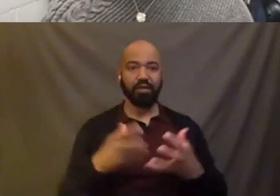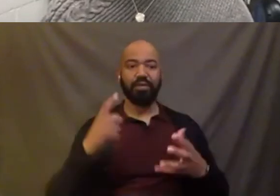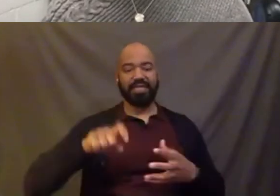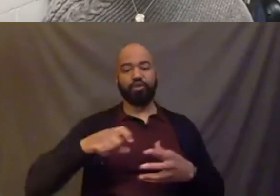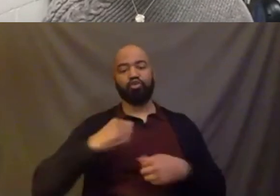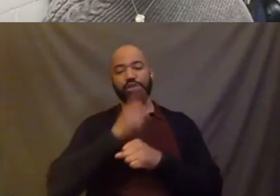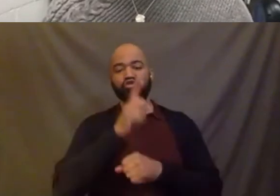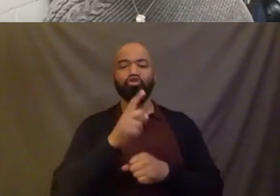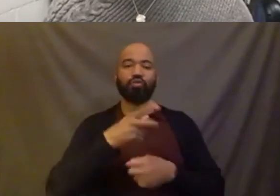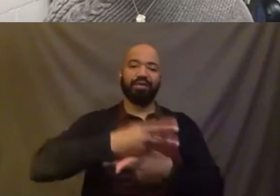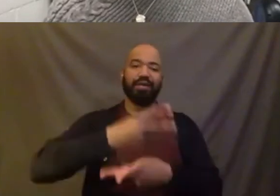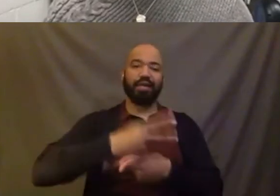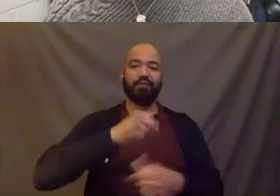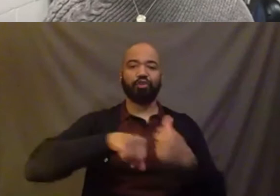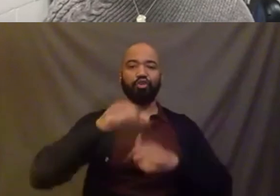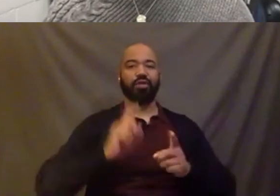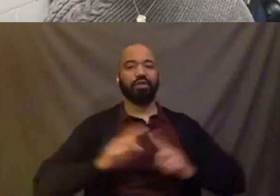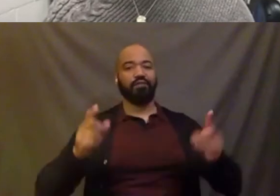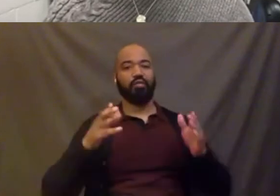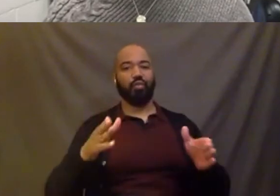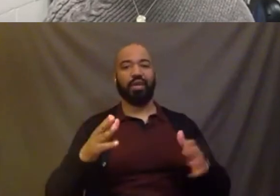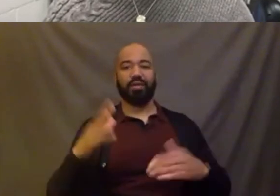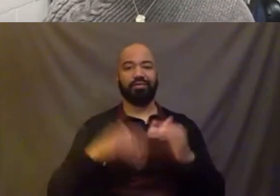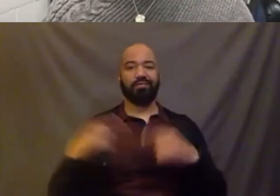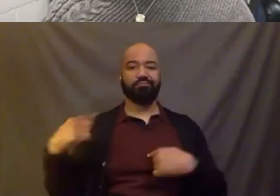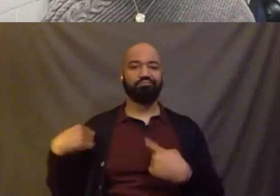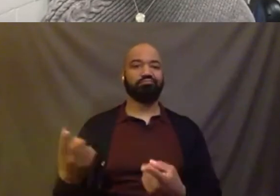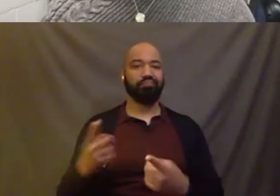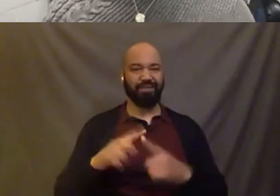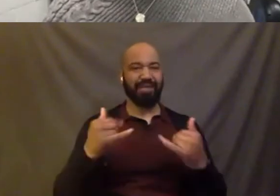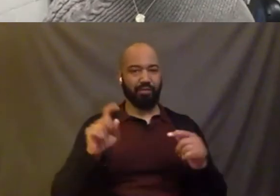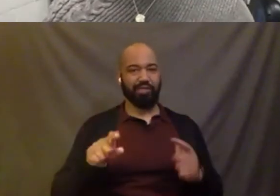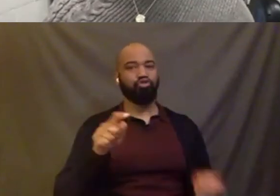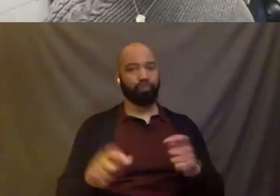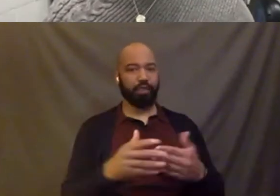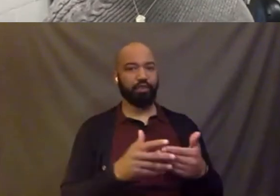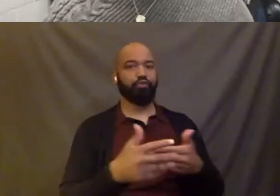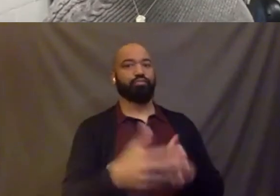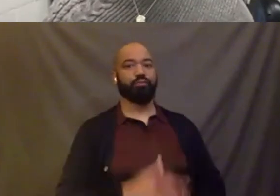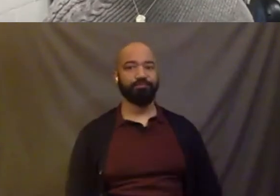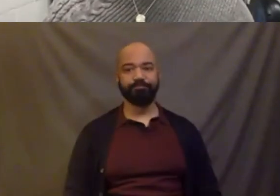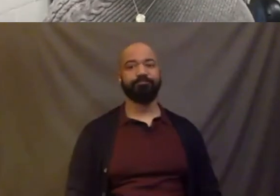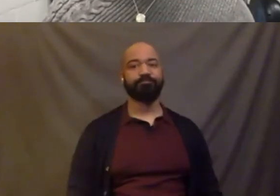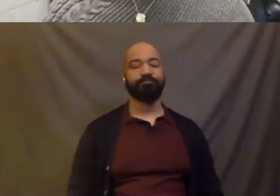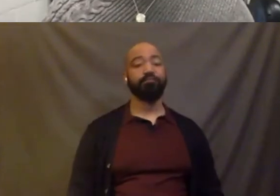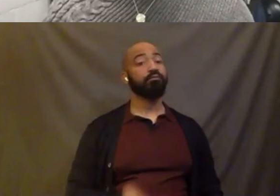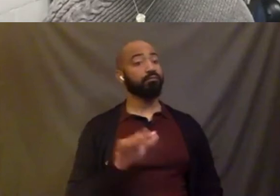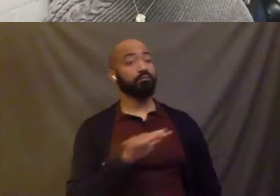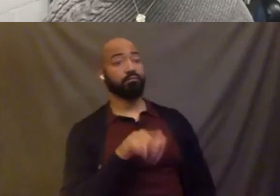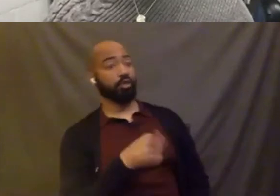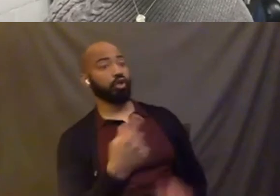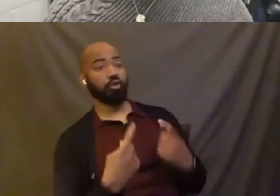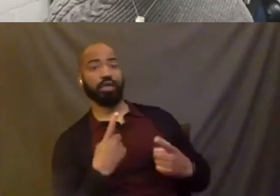what we probably have been. Yeah, good, thank you. What other questions do folks have? Because I have more up my sleeve.